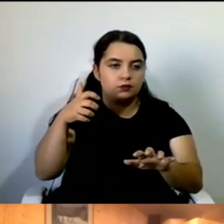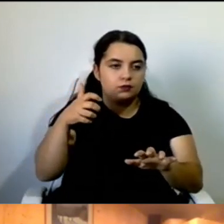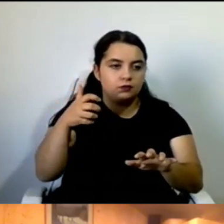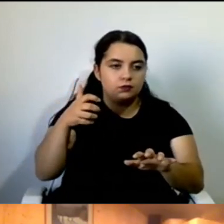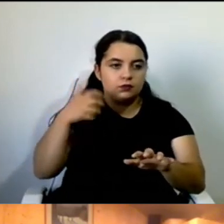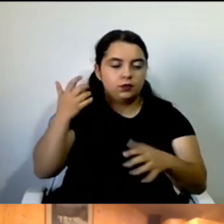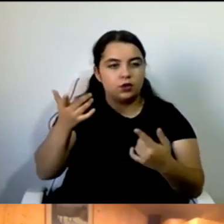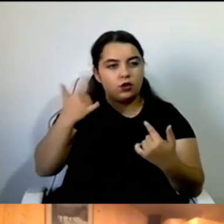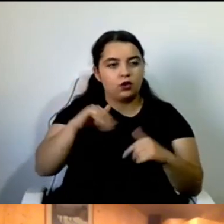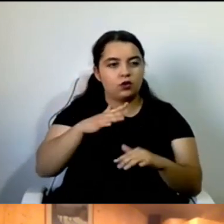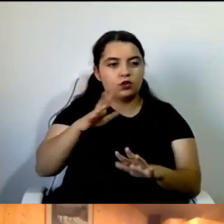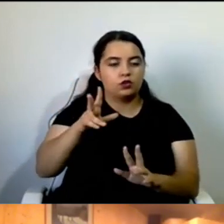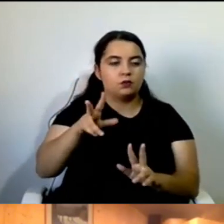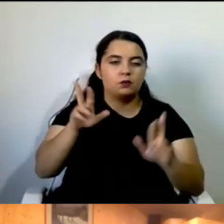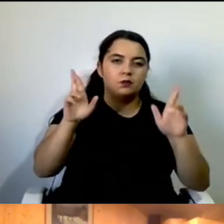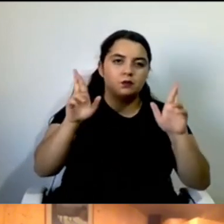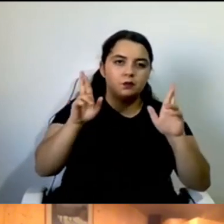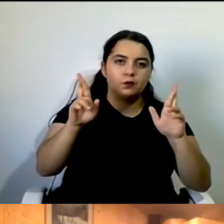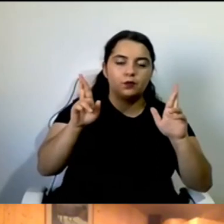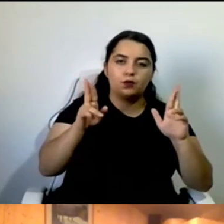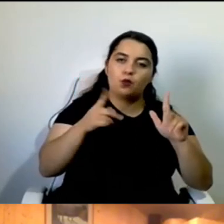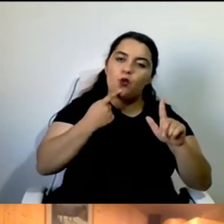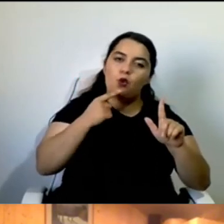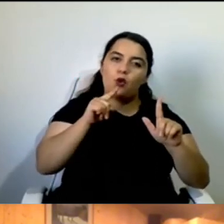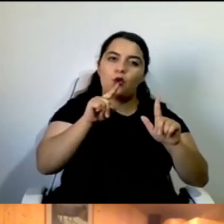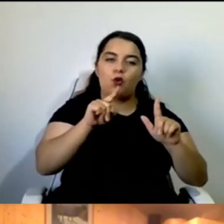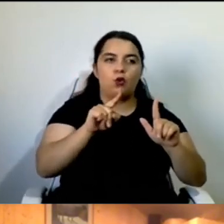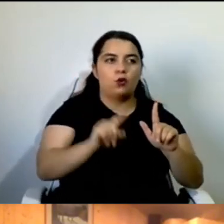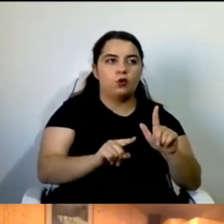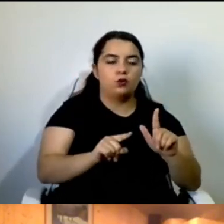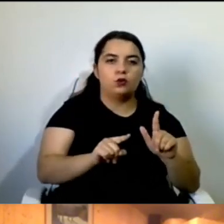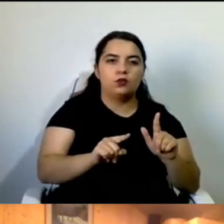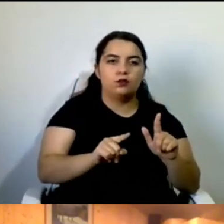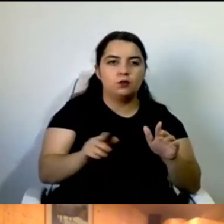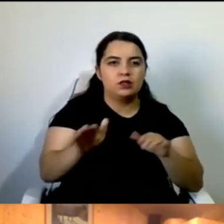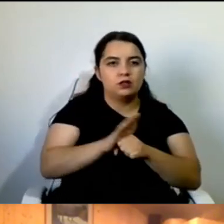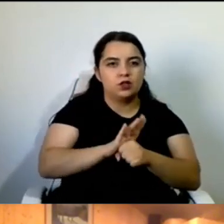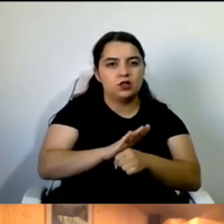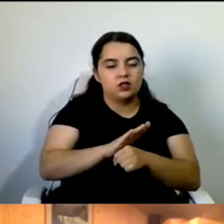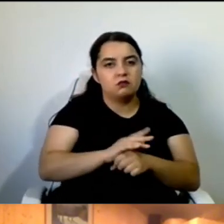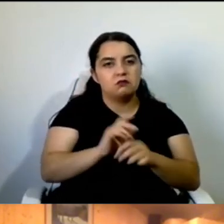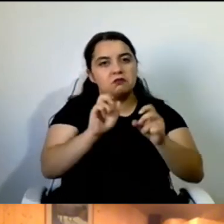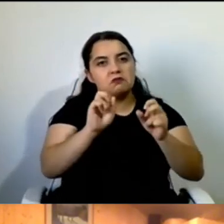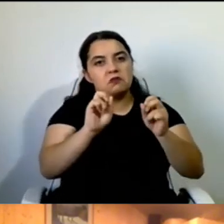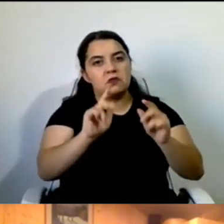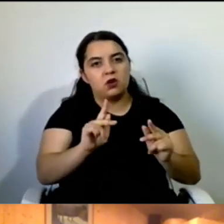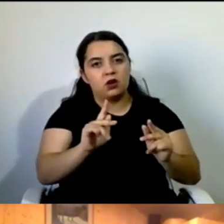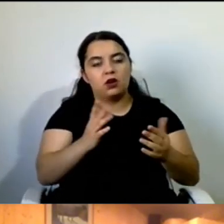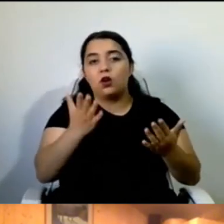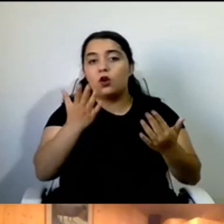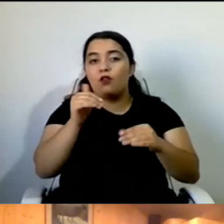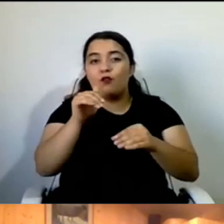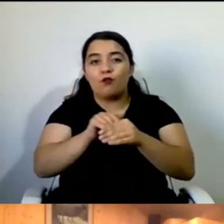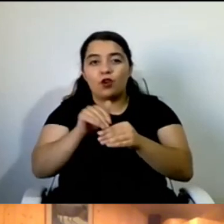status. But I don't know how many votes that's going to be. If there's going to be one vote